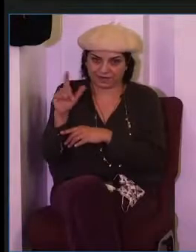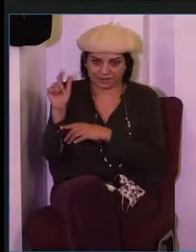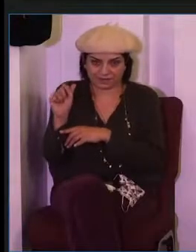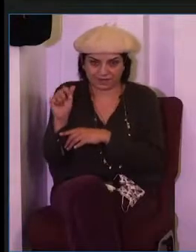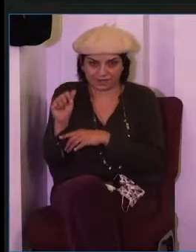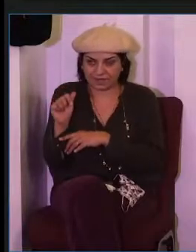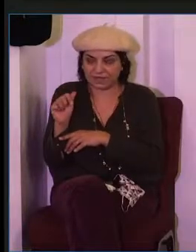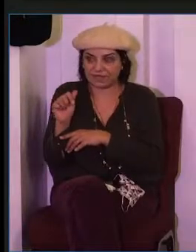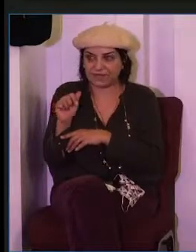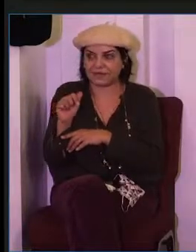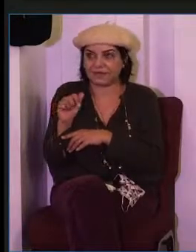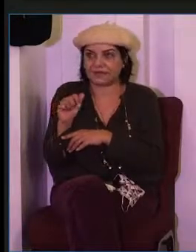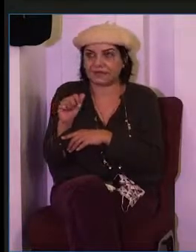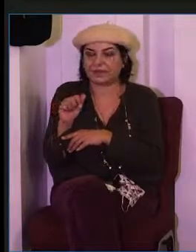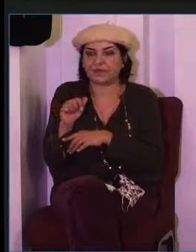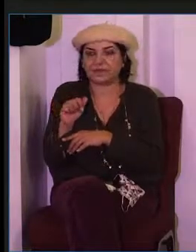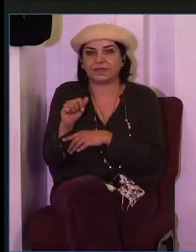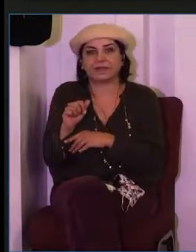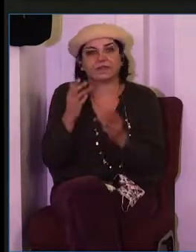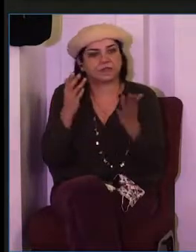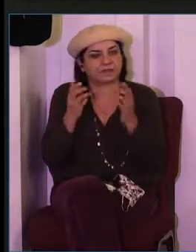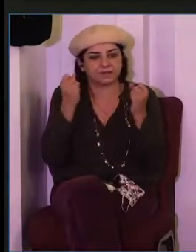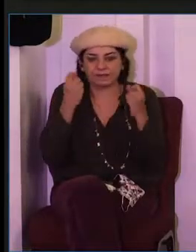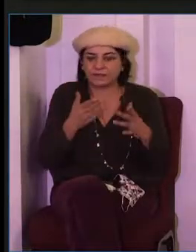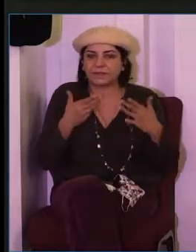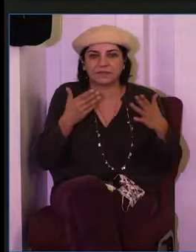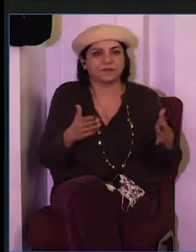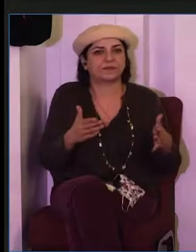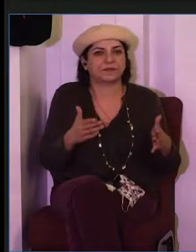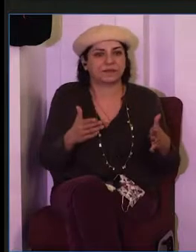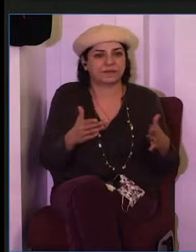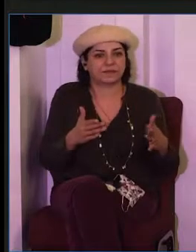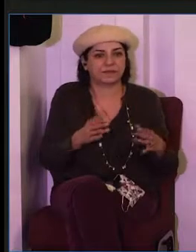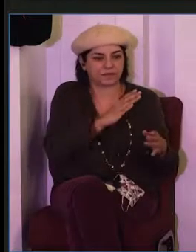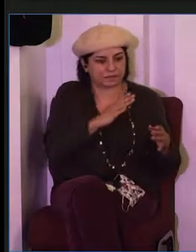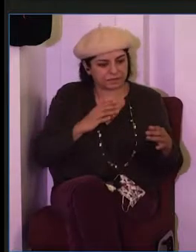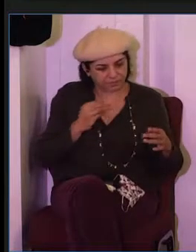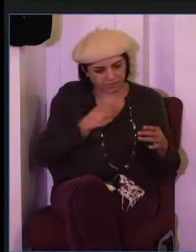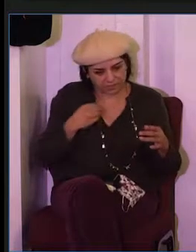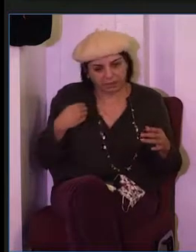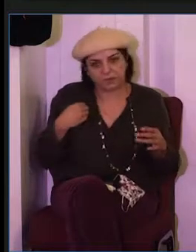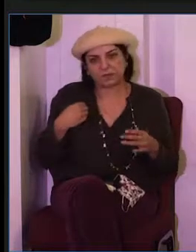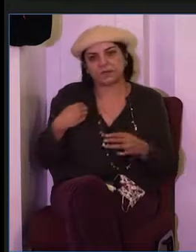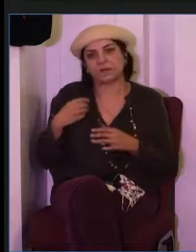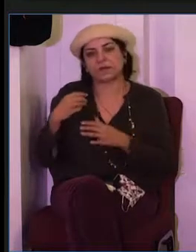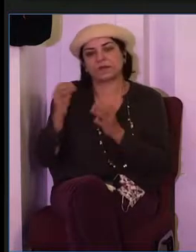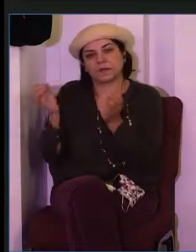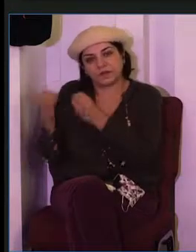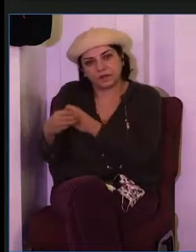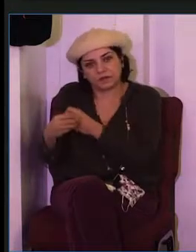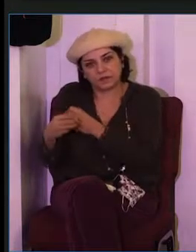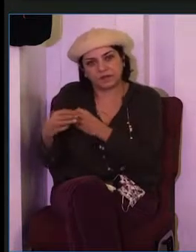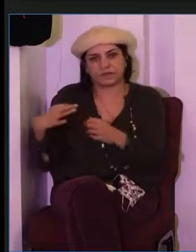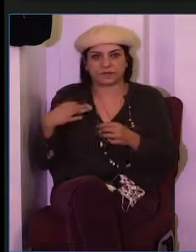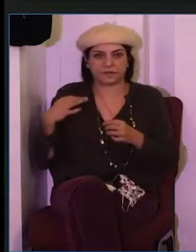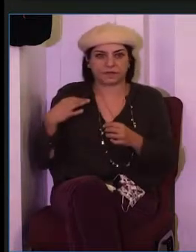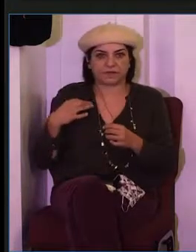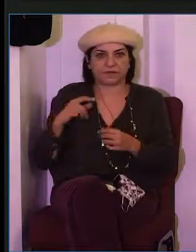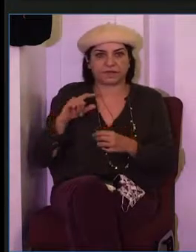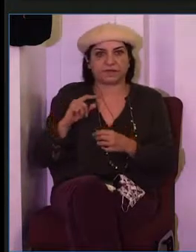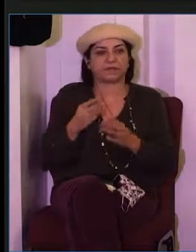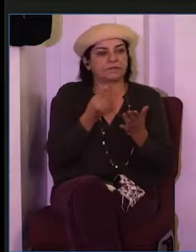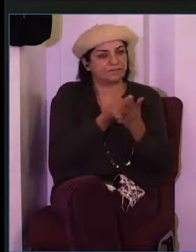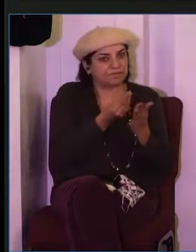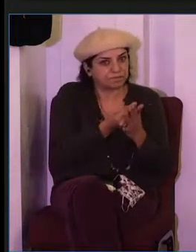capacities, including a board member, office volunteered, and you know, he handled the tithe. He